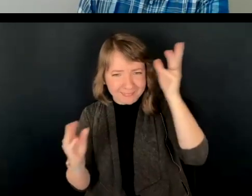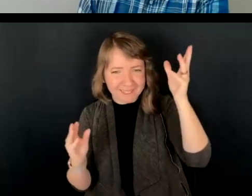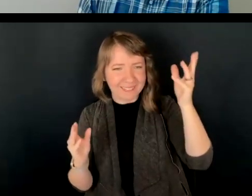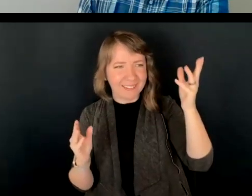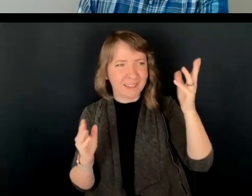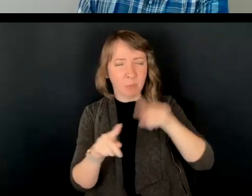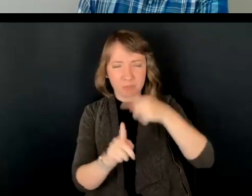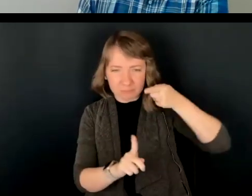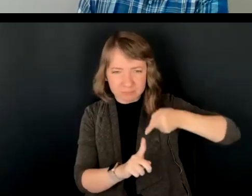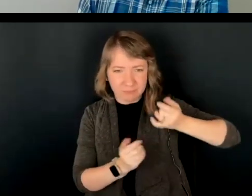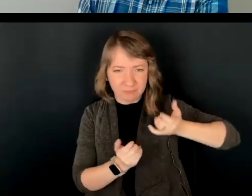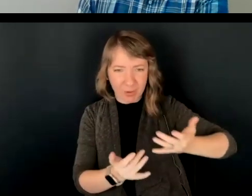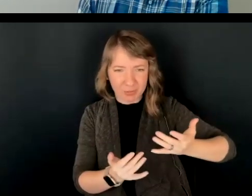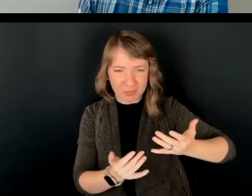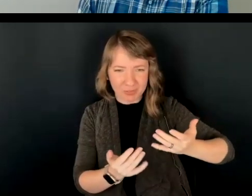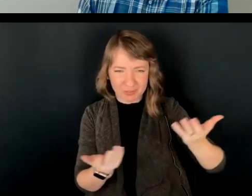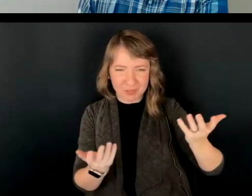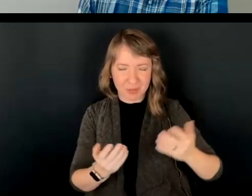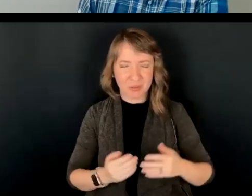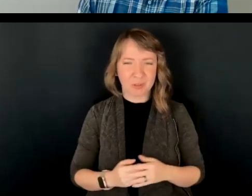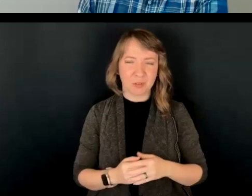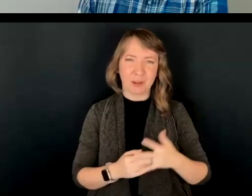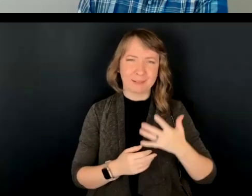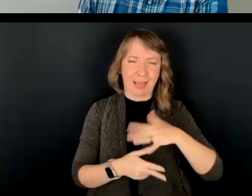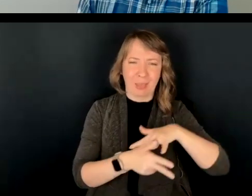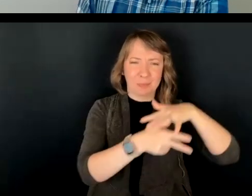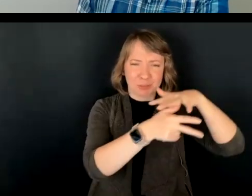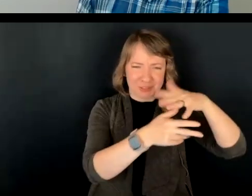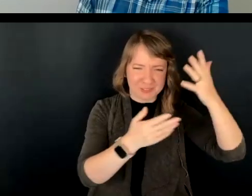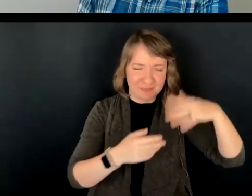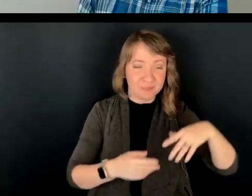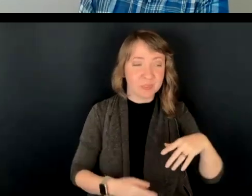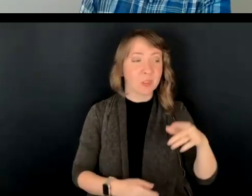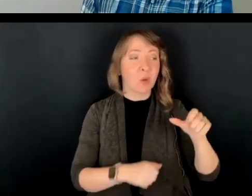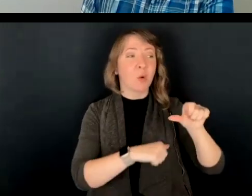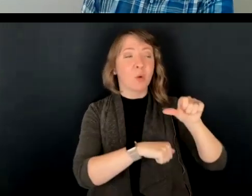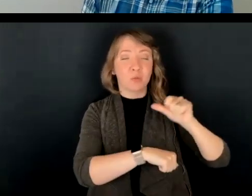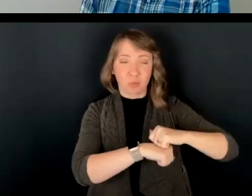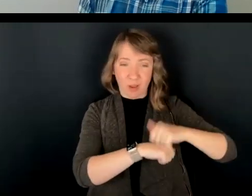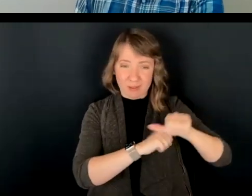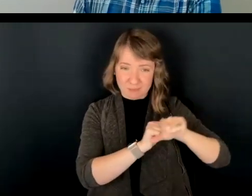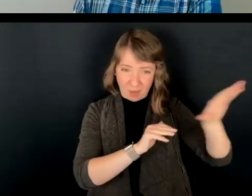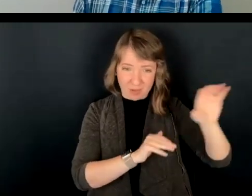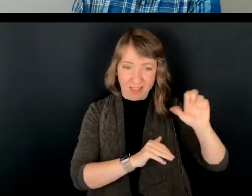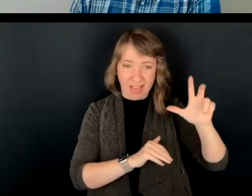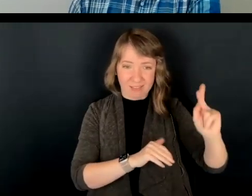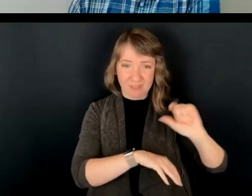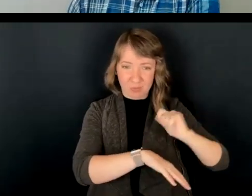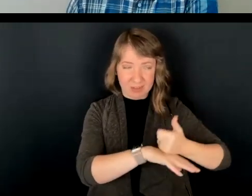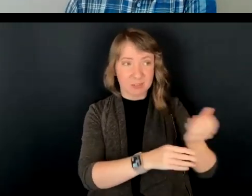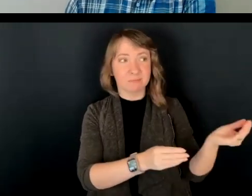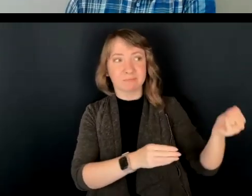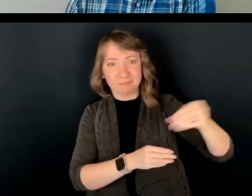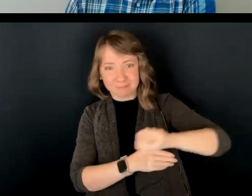fire. And so and helicopters. So we got Rocky Mountain Elk Foundation actually provided funding to the